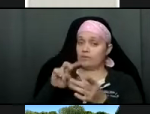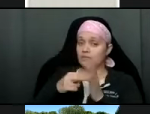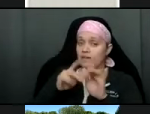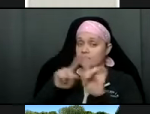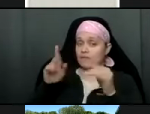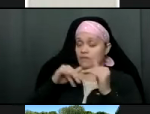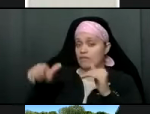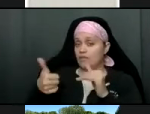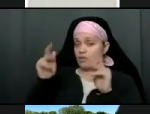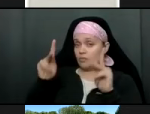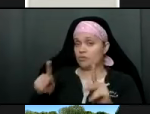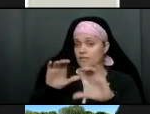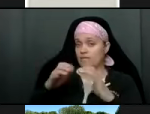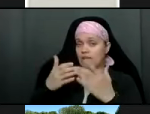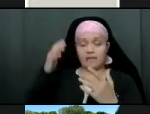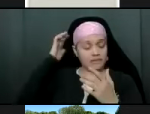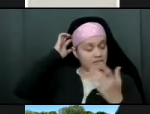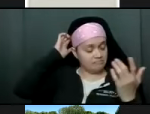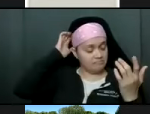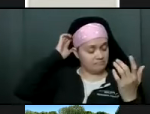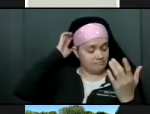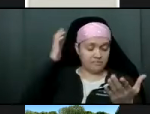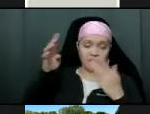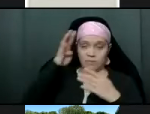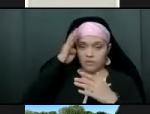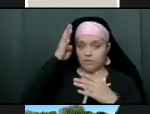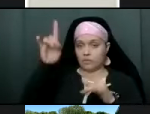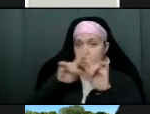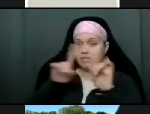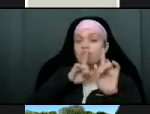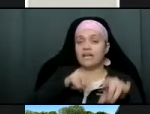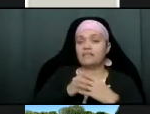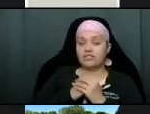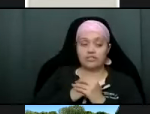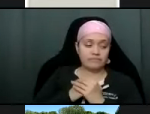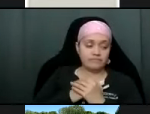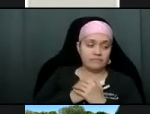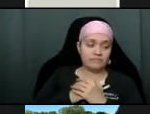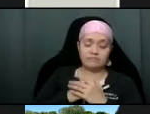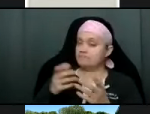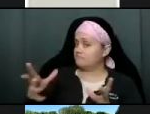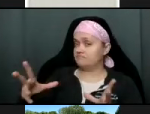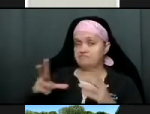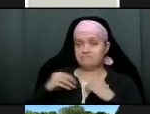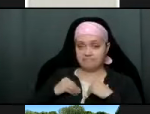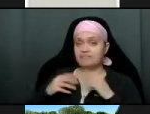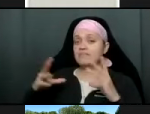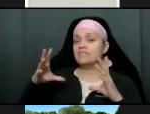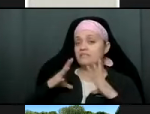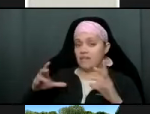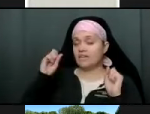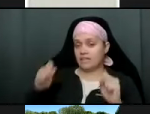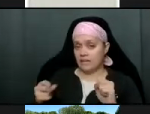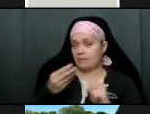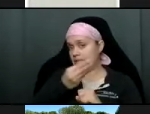than someone else in this class. So you might come up with a different answer. That's fine. There can be